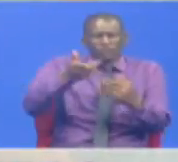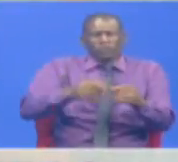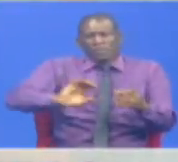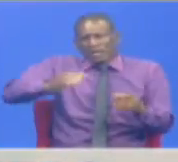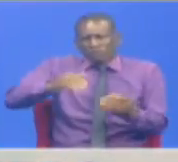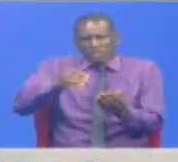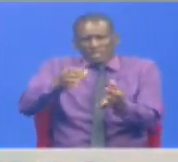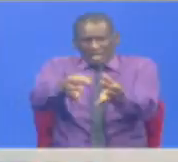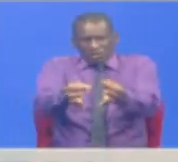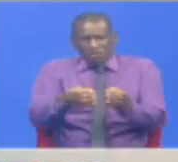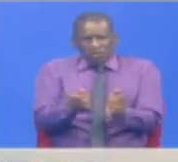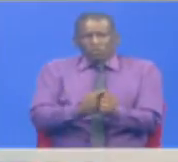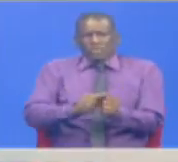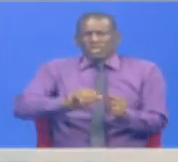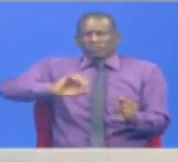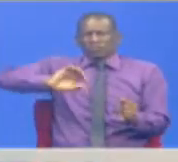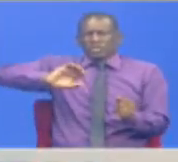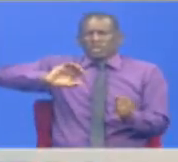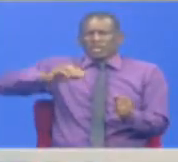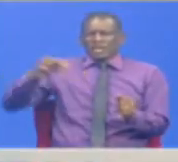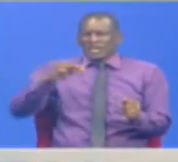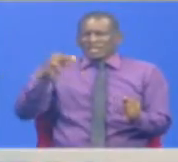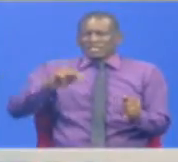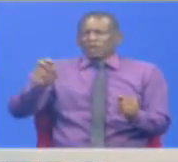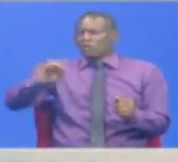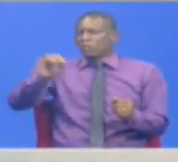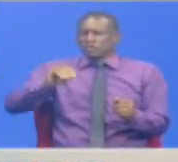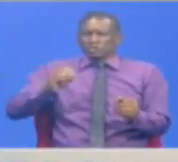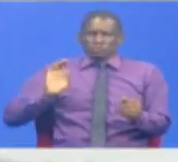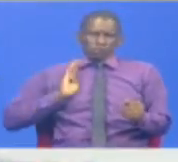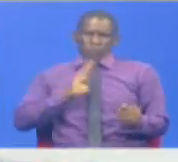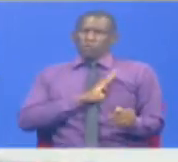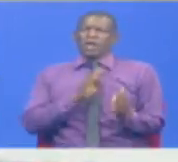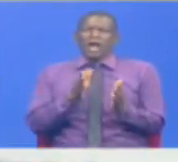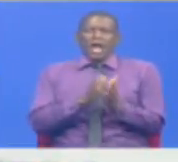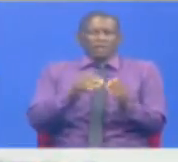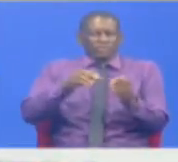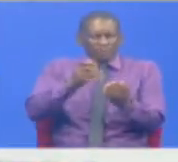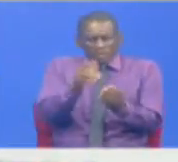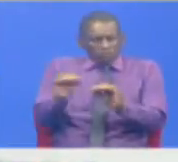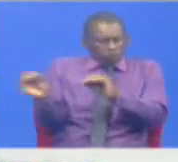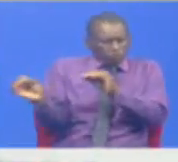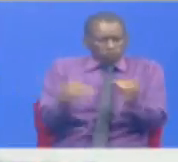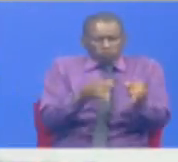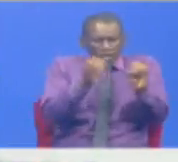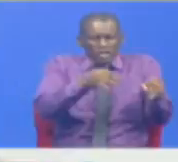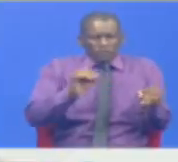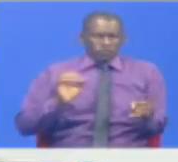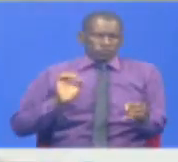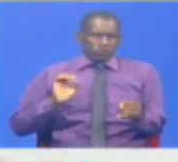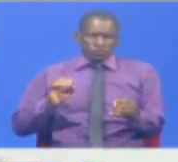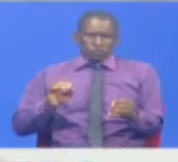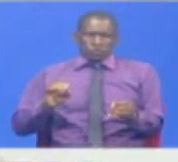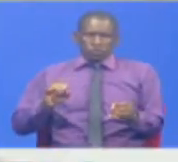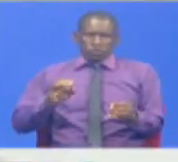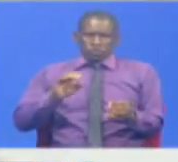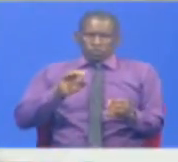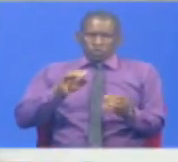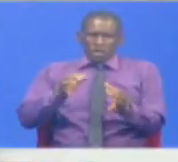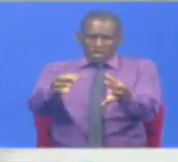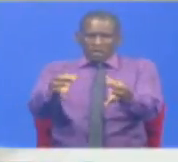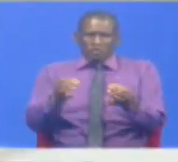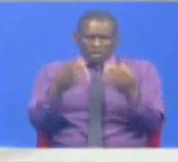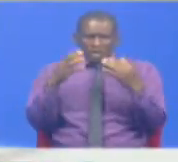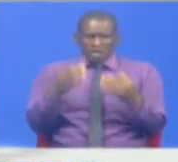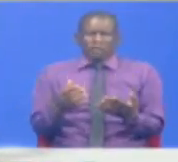Garissa Municipal Board and subsequently to individual accounts. They, however, lost a bid challenging a request by the prosecution